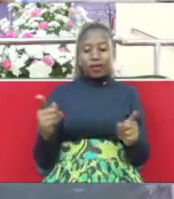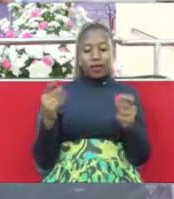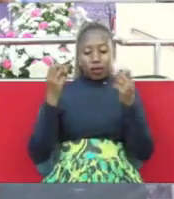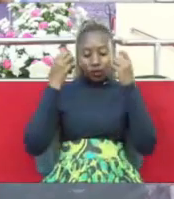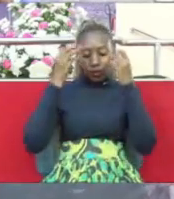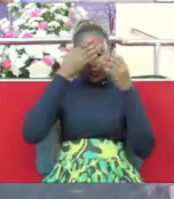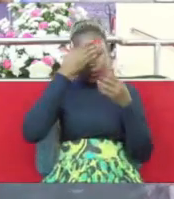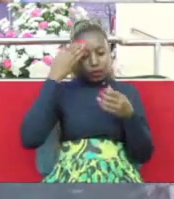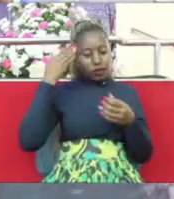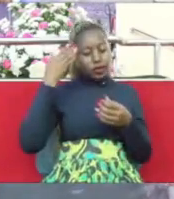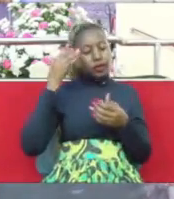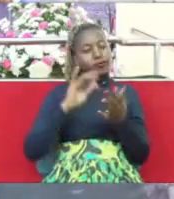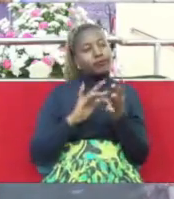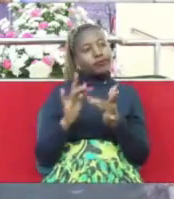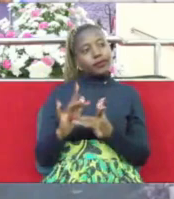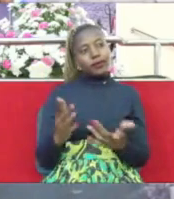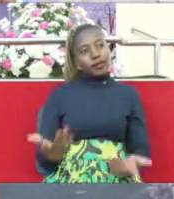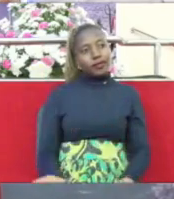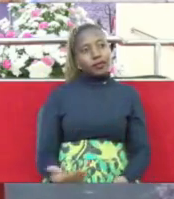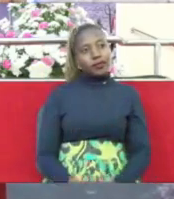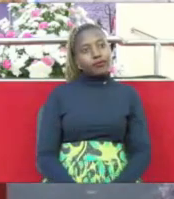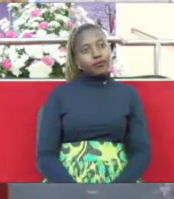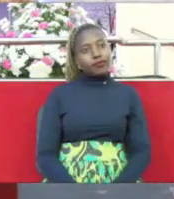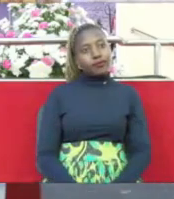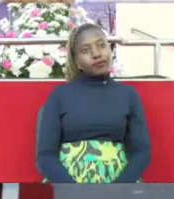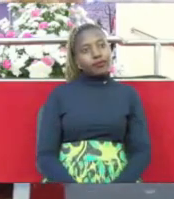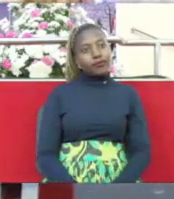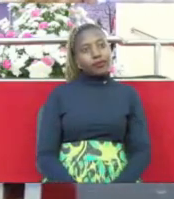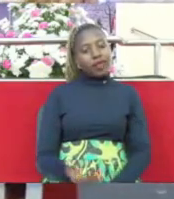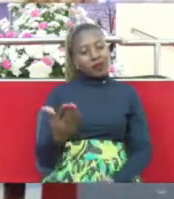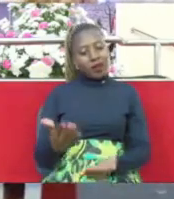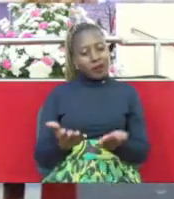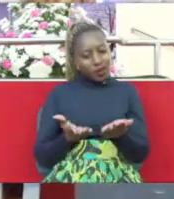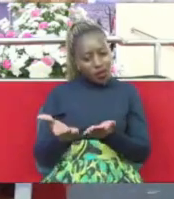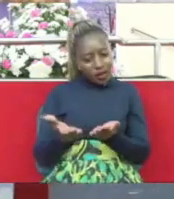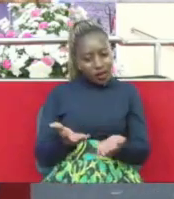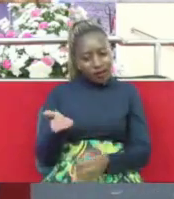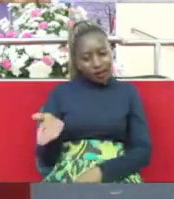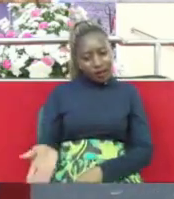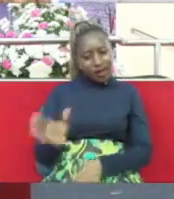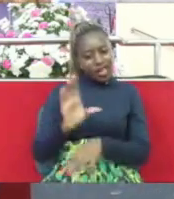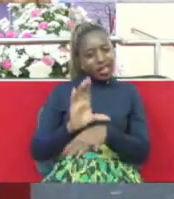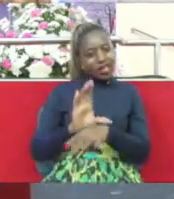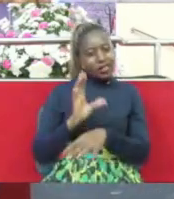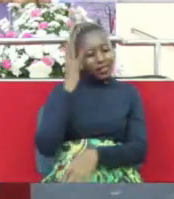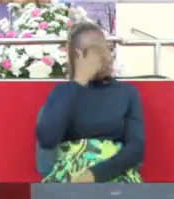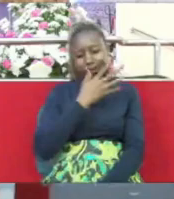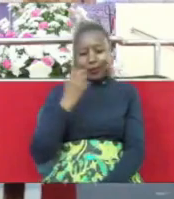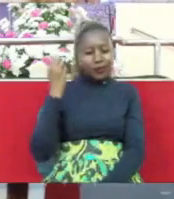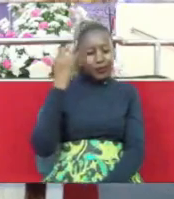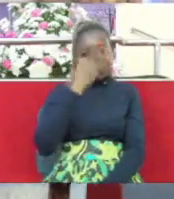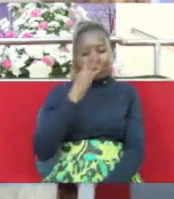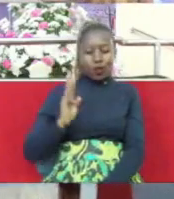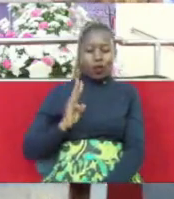unashughulika sana na mambo ya kikanisa ya kidini na umpoteza bado Yesu. You could be serving in this house and it is beautiful, we love it when you are